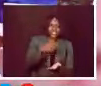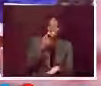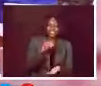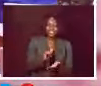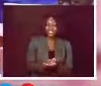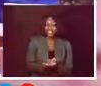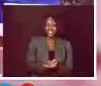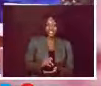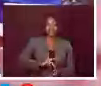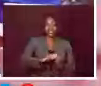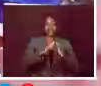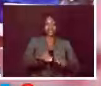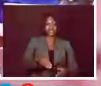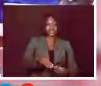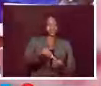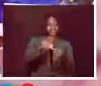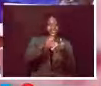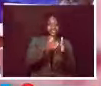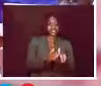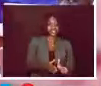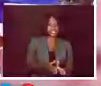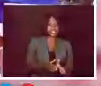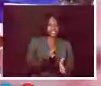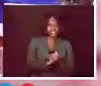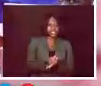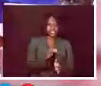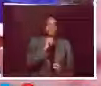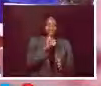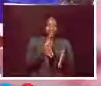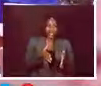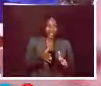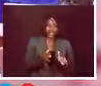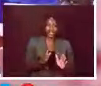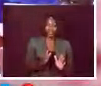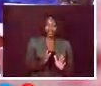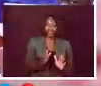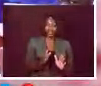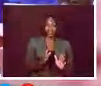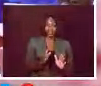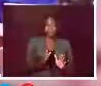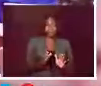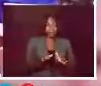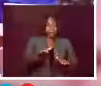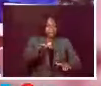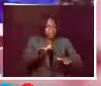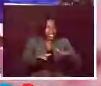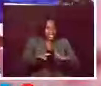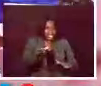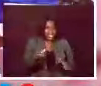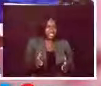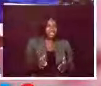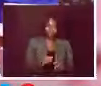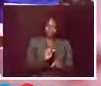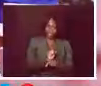House, especially the leadership, if you don't allow the spirit of compromise to